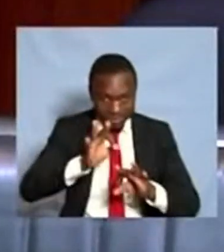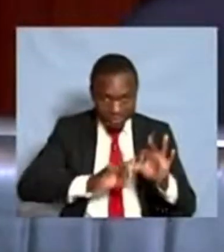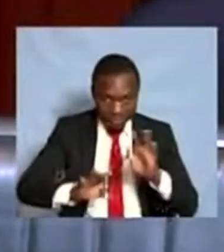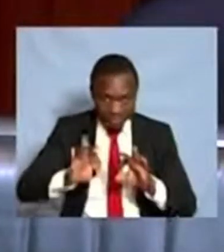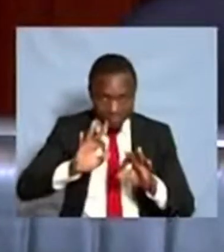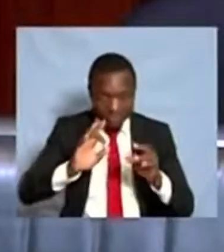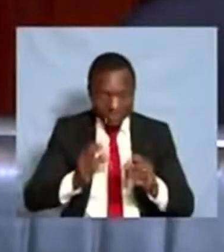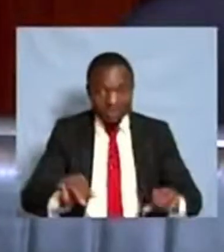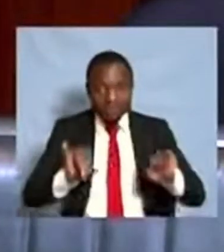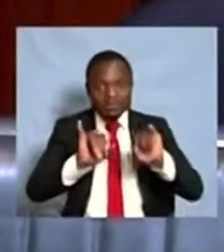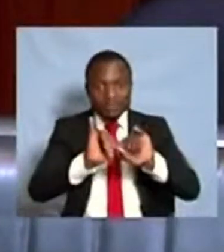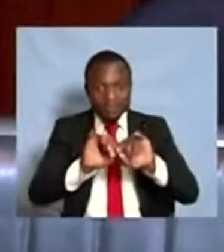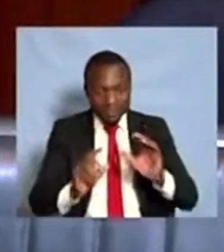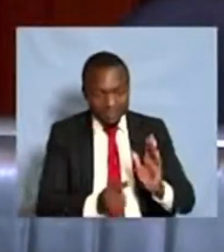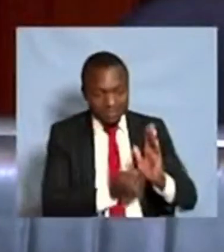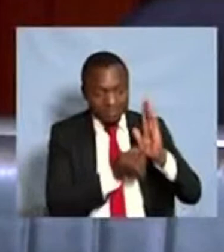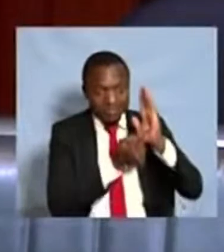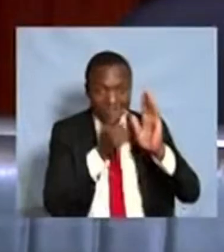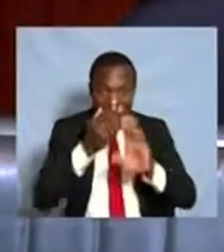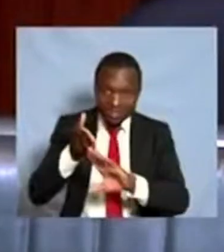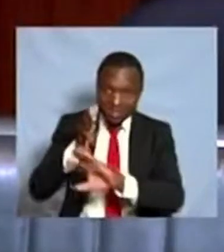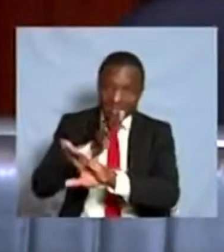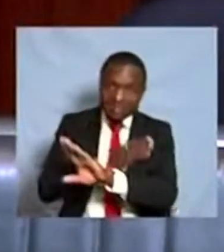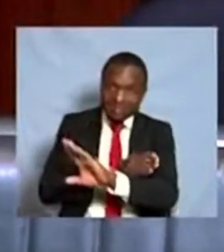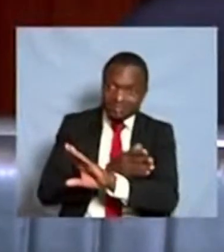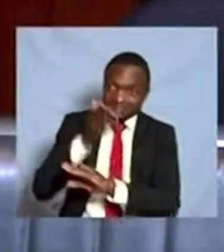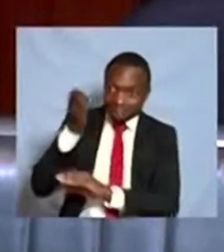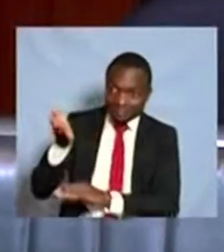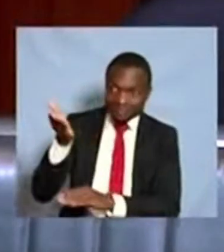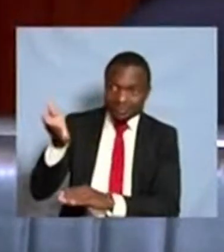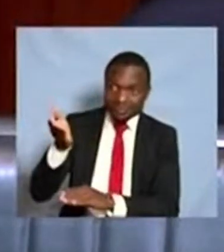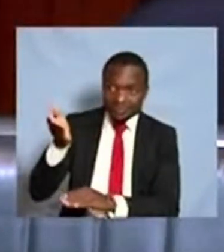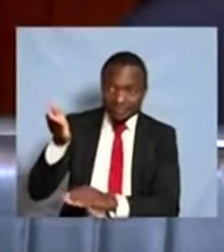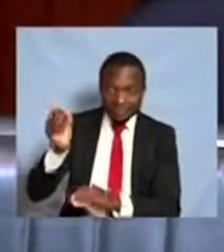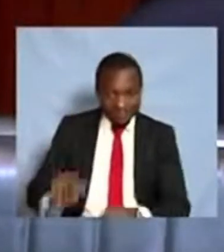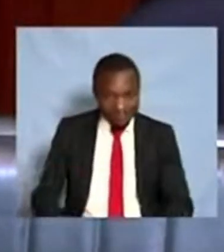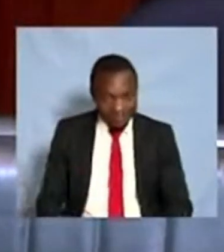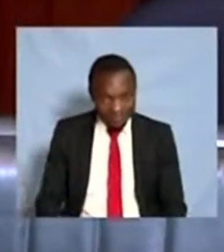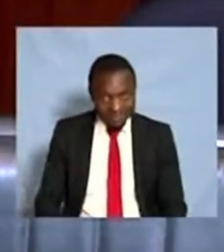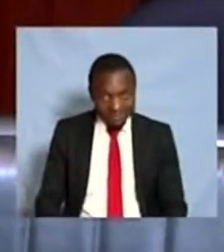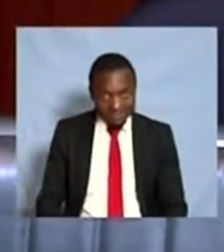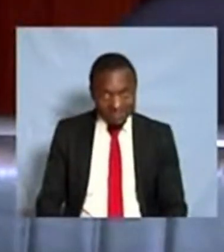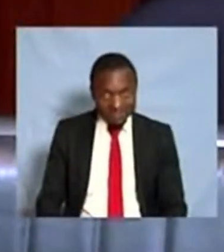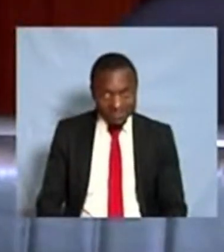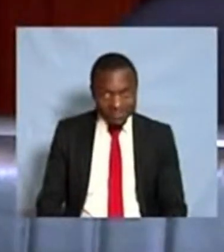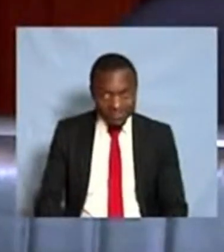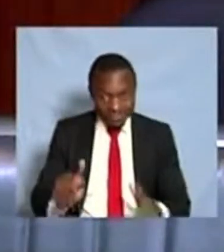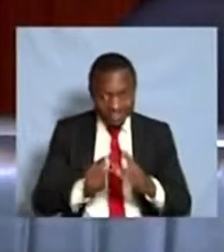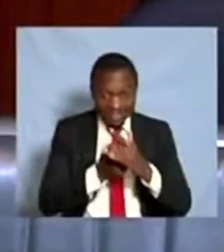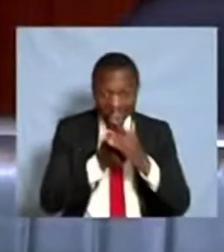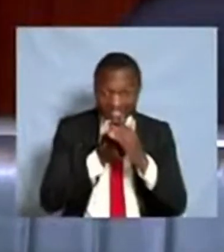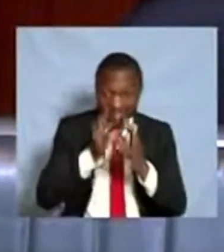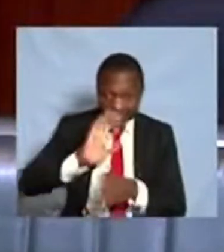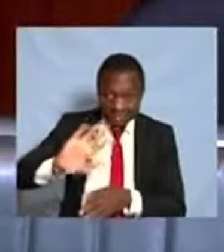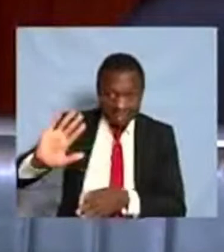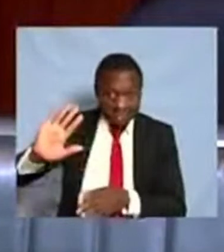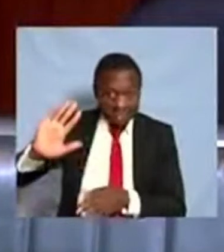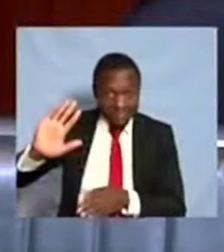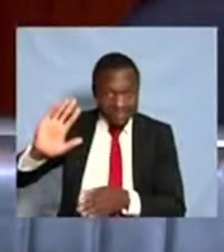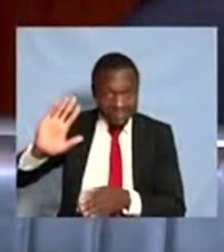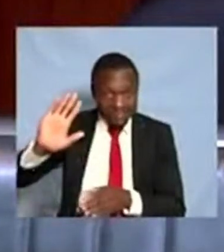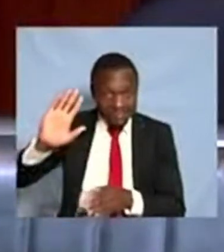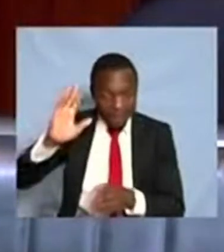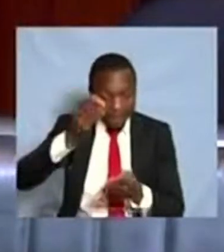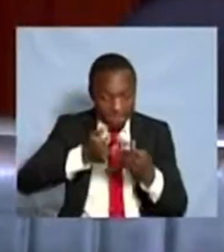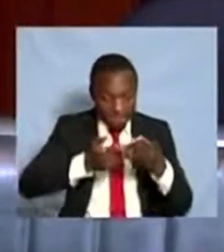points. And before I go into my thoughts and contributions on